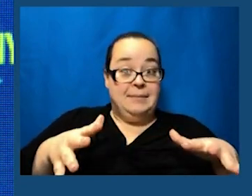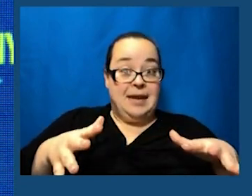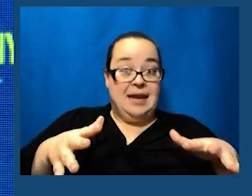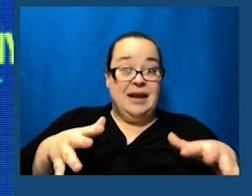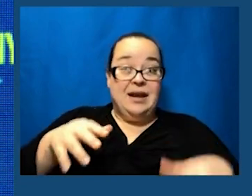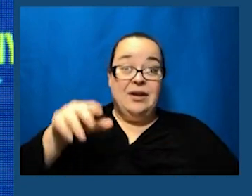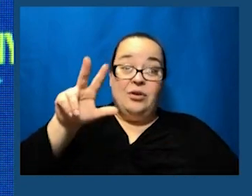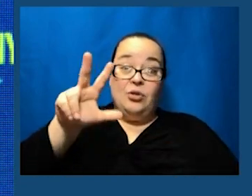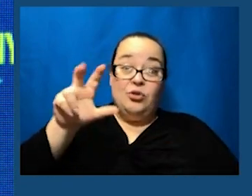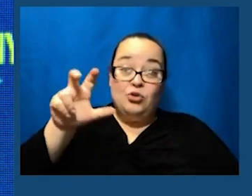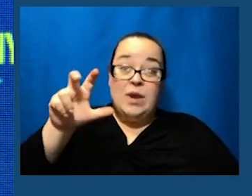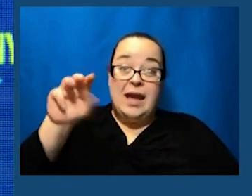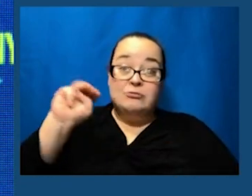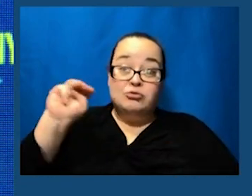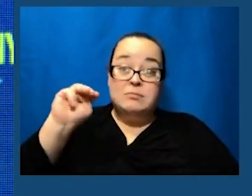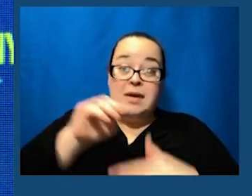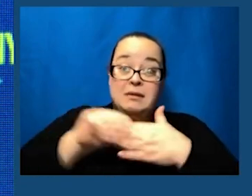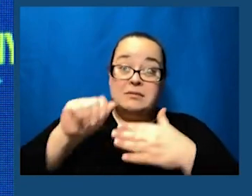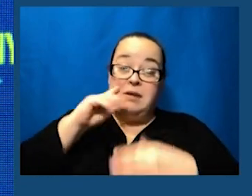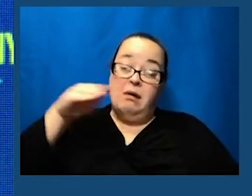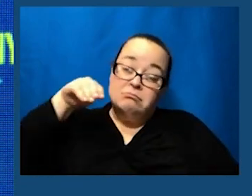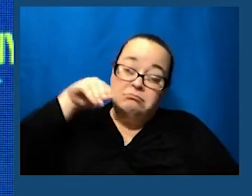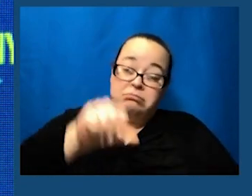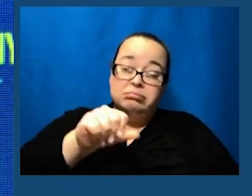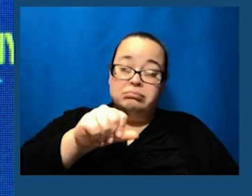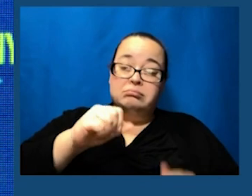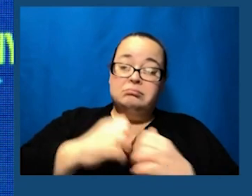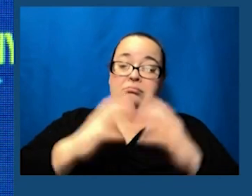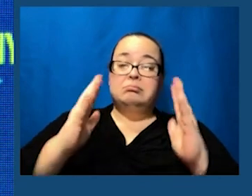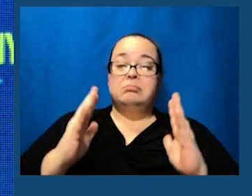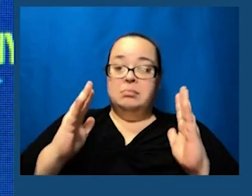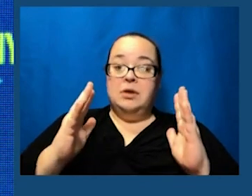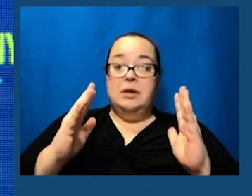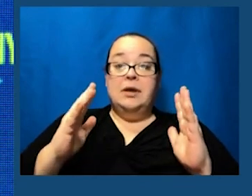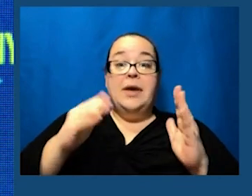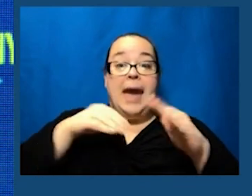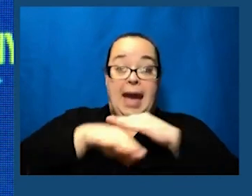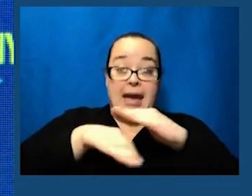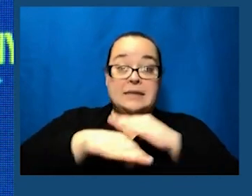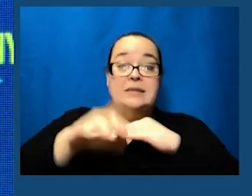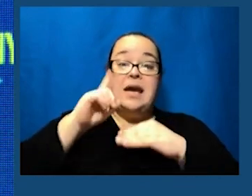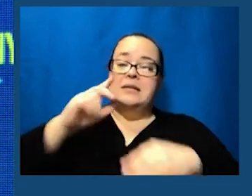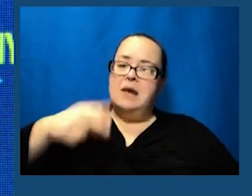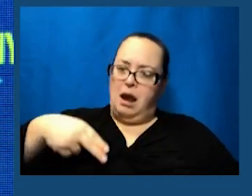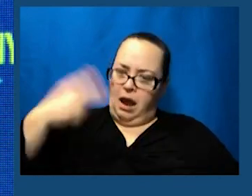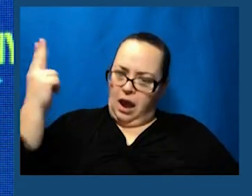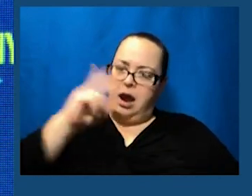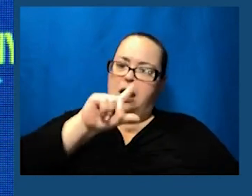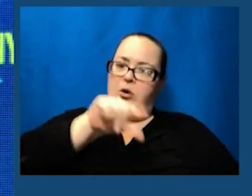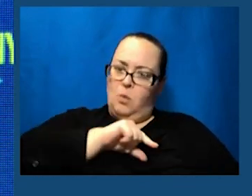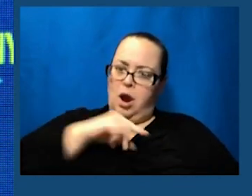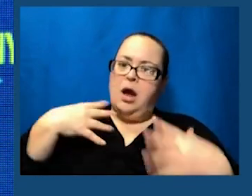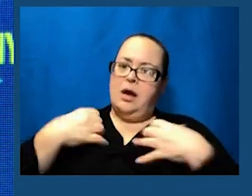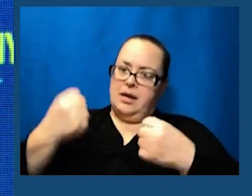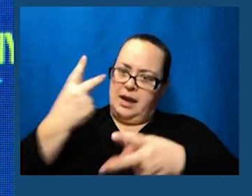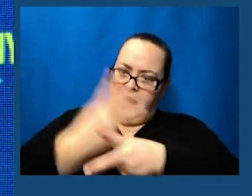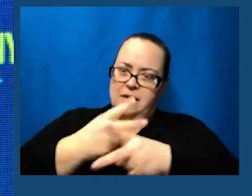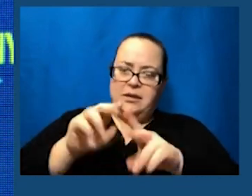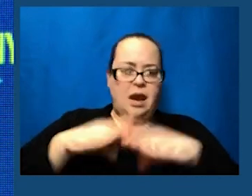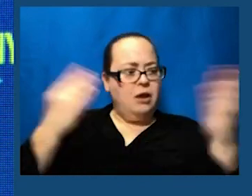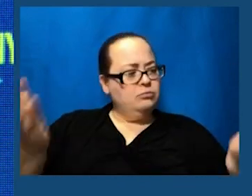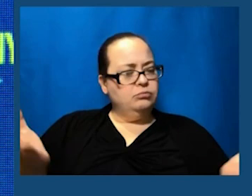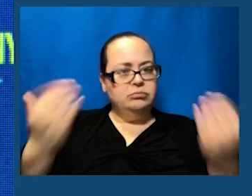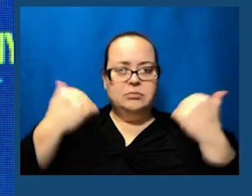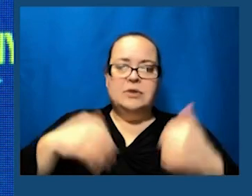become a reality. So access to high-quality health care is available for everyone. And then we had $64 million from the state